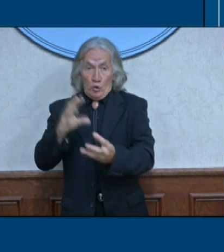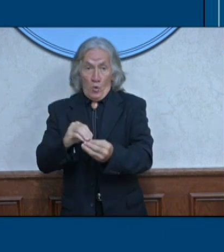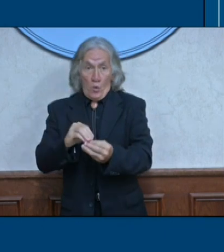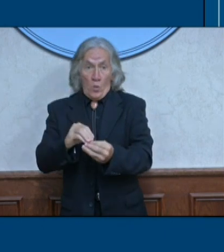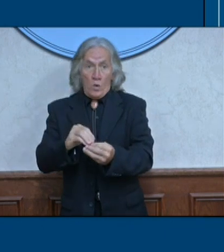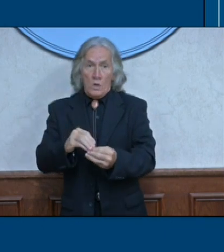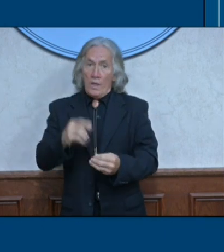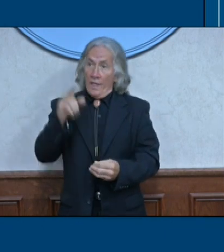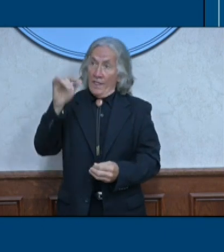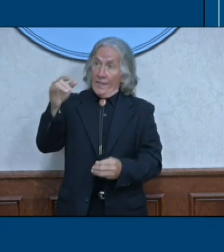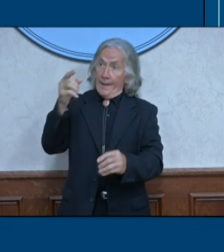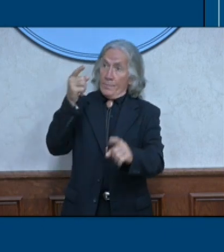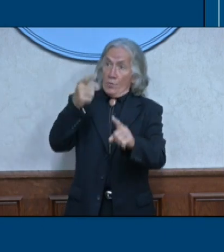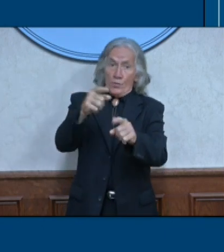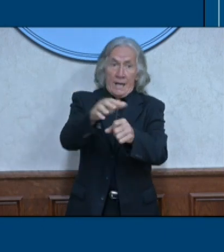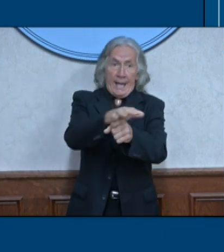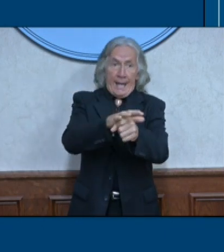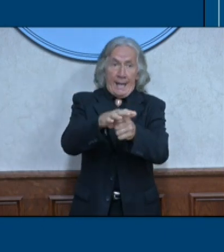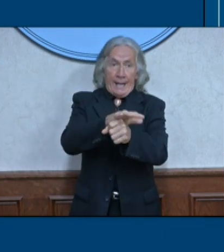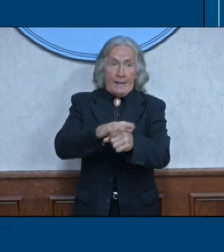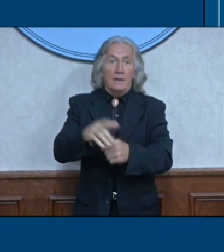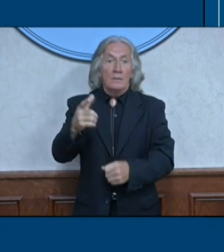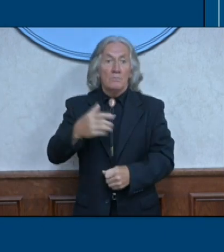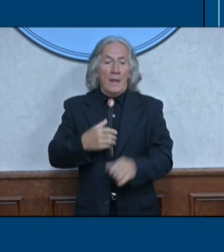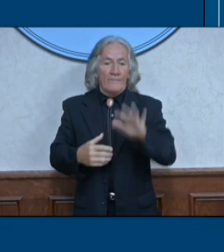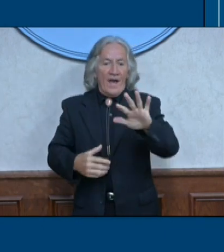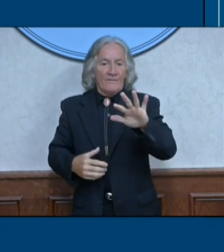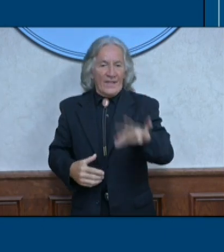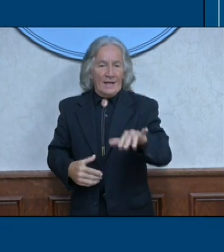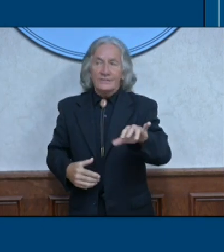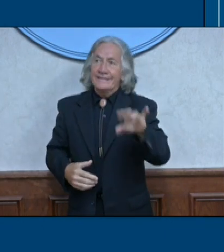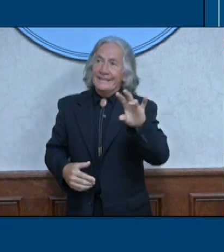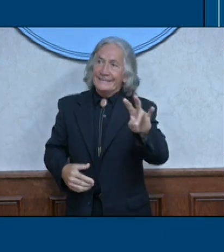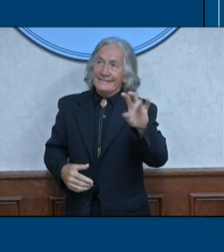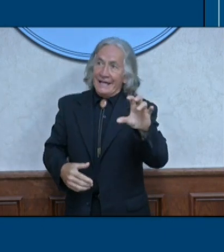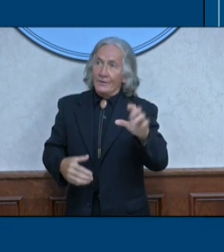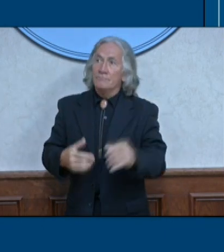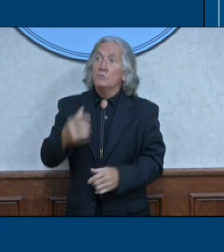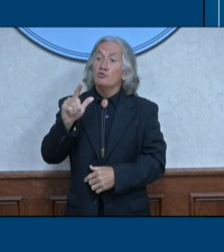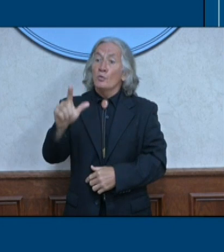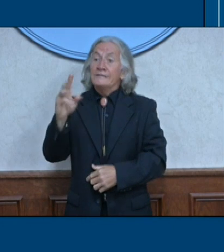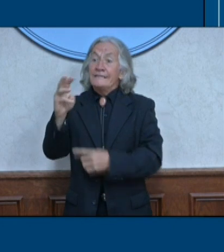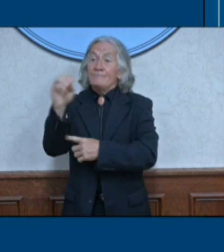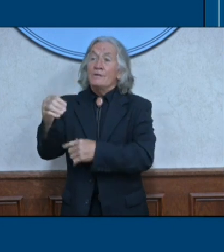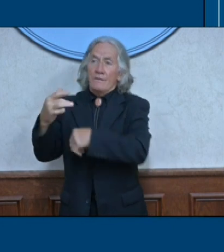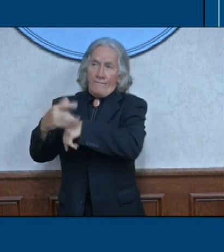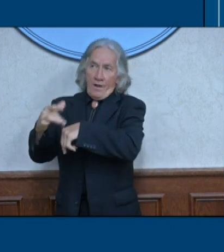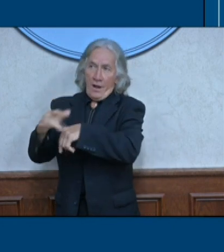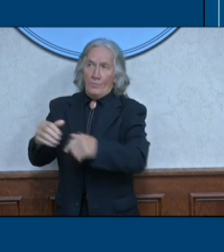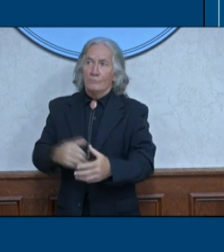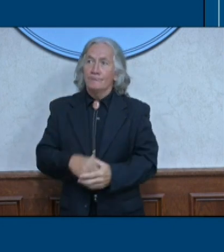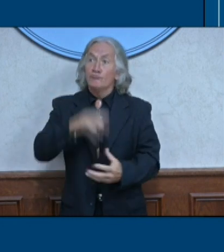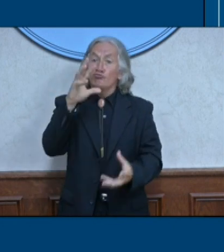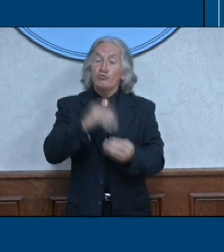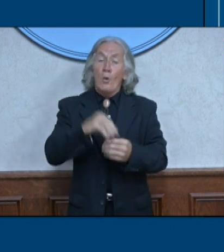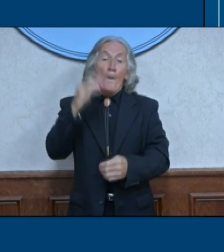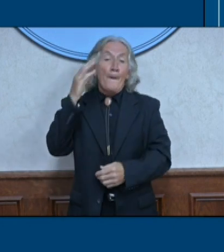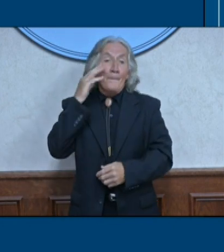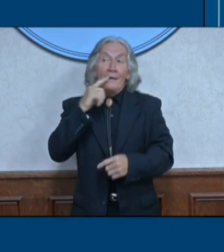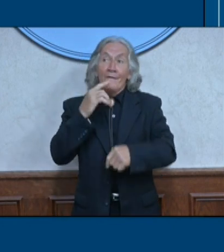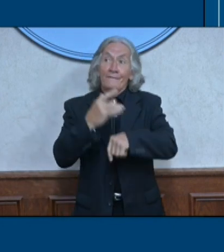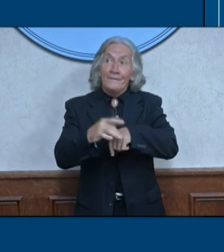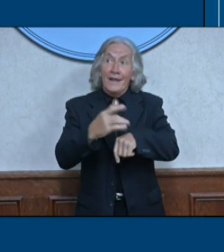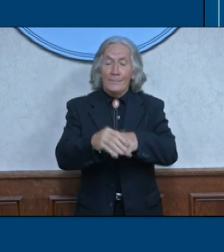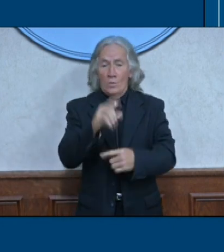total of, in this particular region, about 5,800 beds. 26% of them are available. Their total